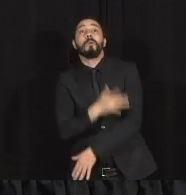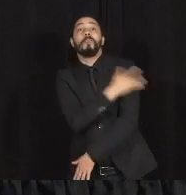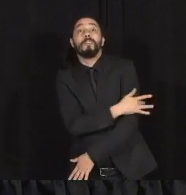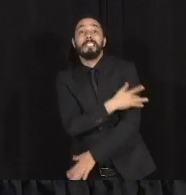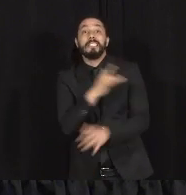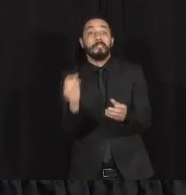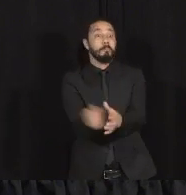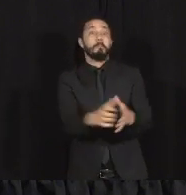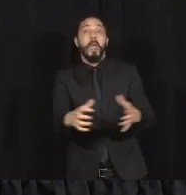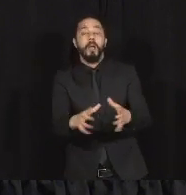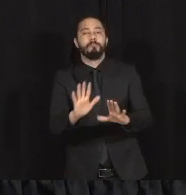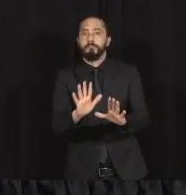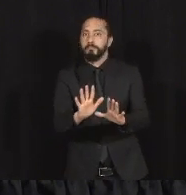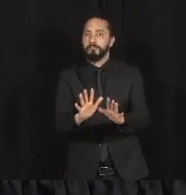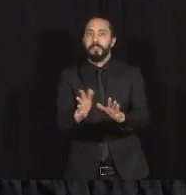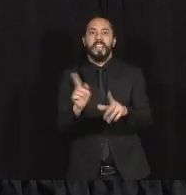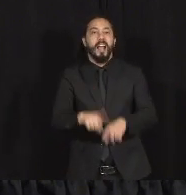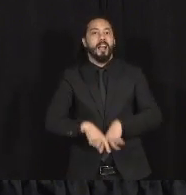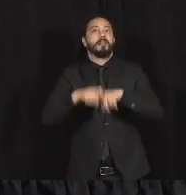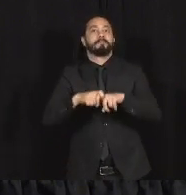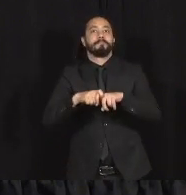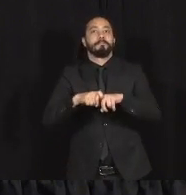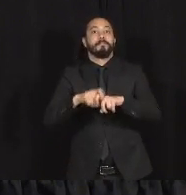distancing ourselves from each other.